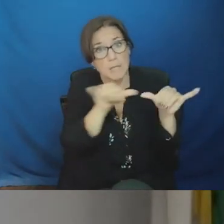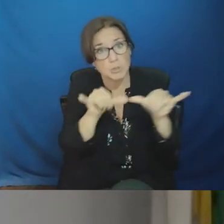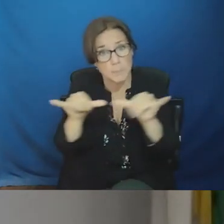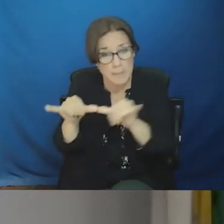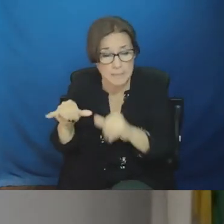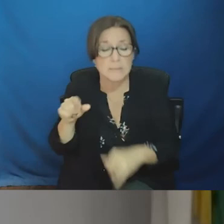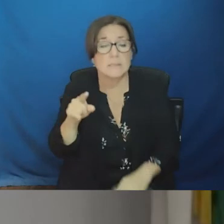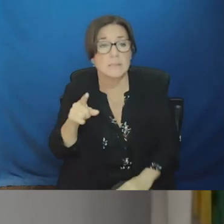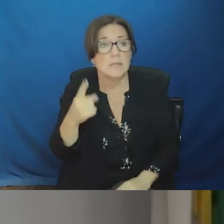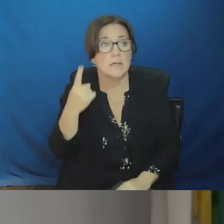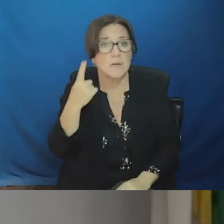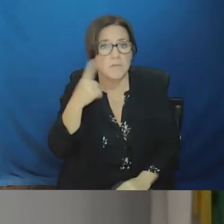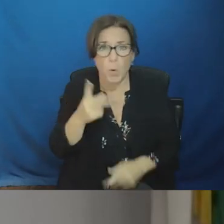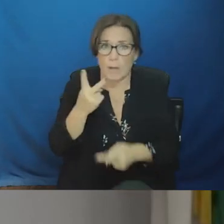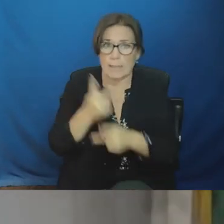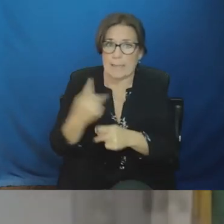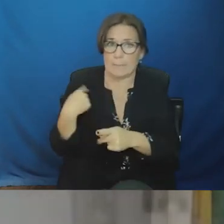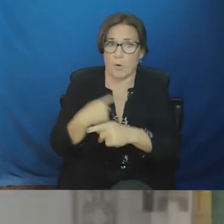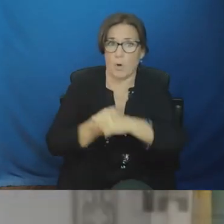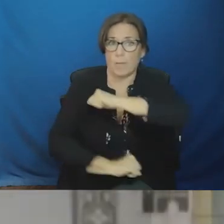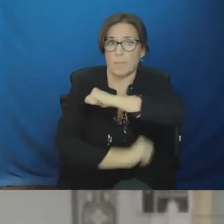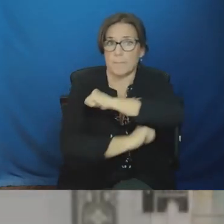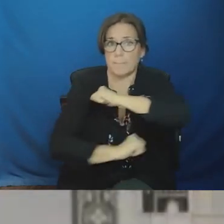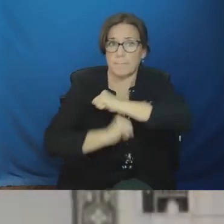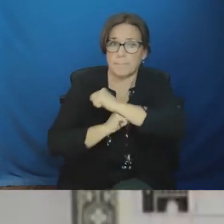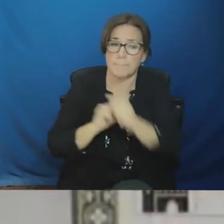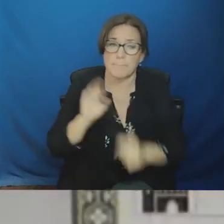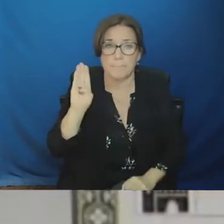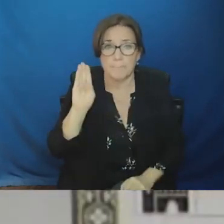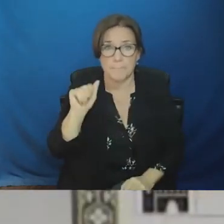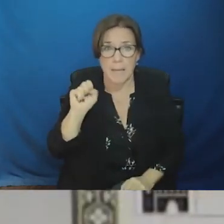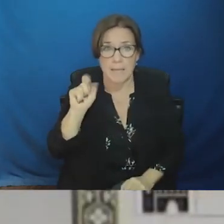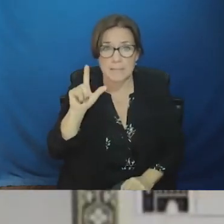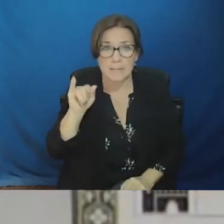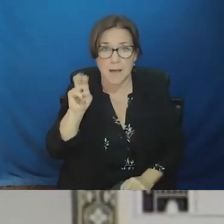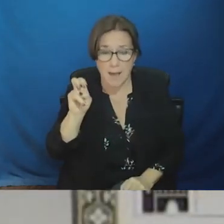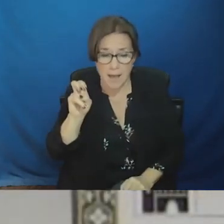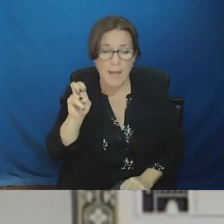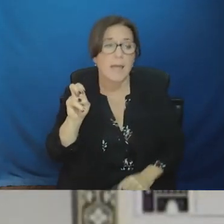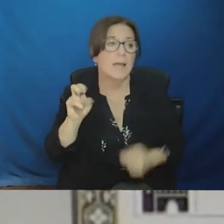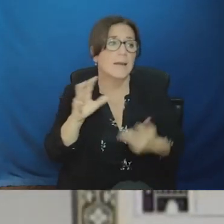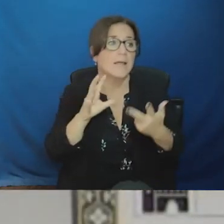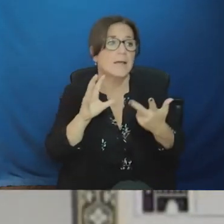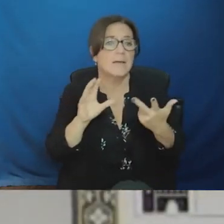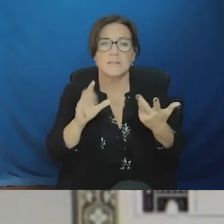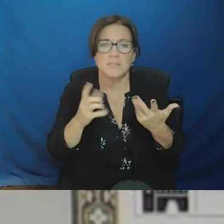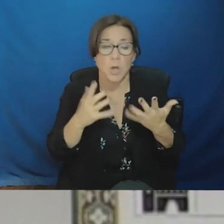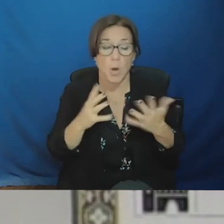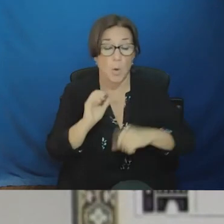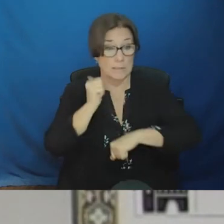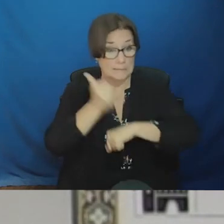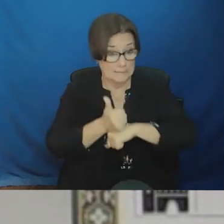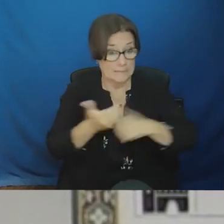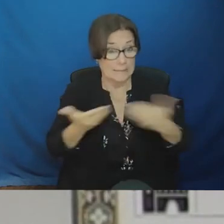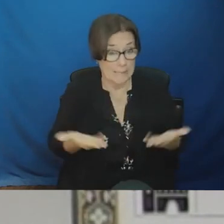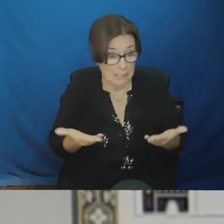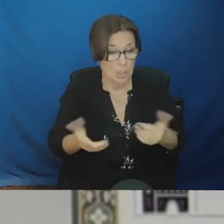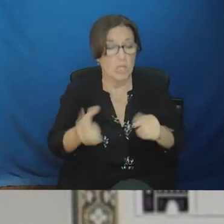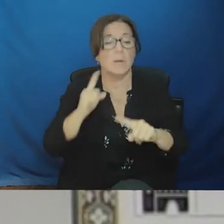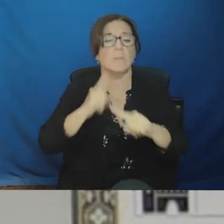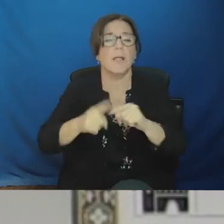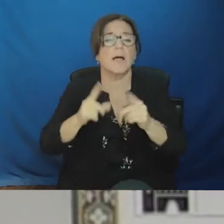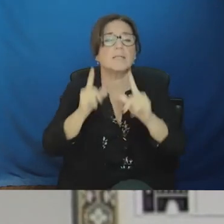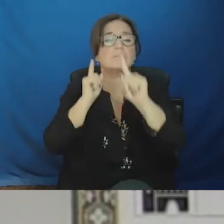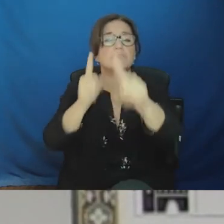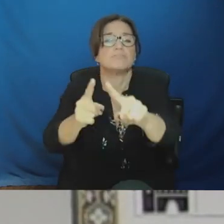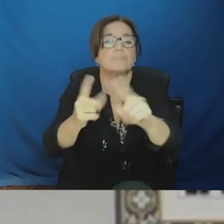say baseline. We're starting right here, so that gives us an idea of who's where and where do we need to start and where do we need to go. I appreciate that because